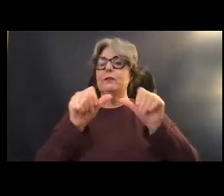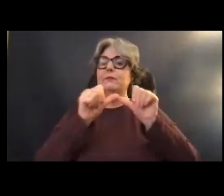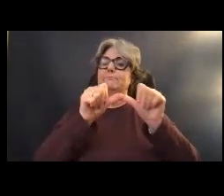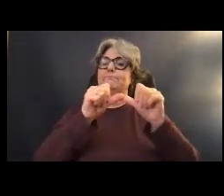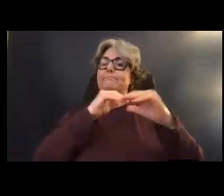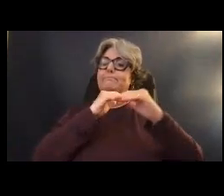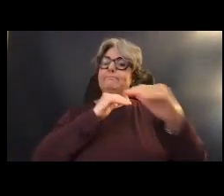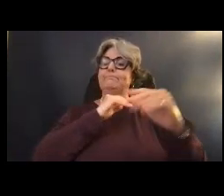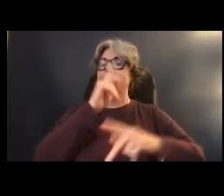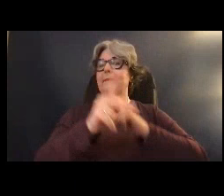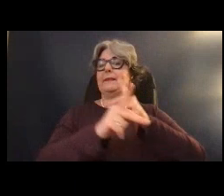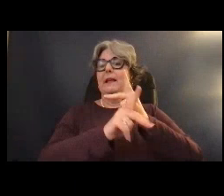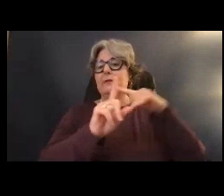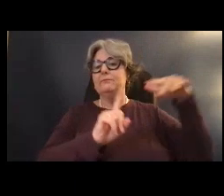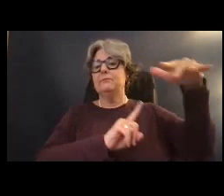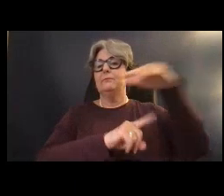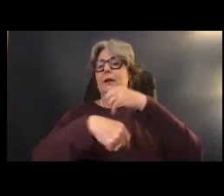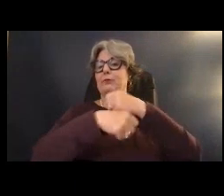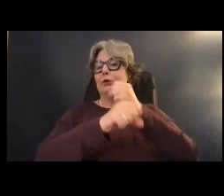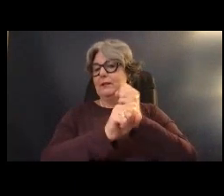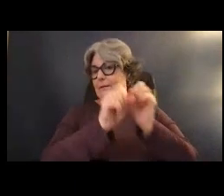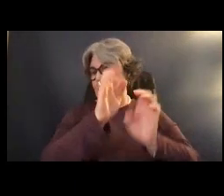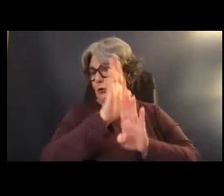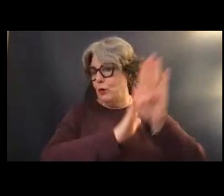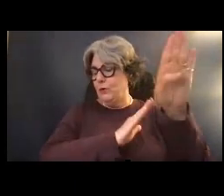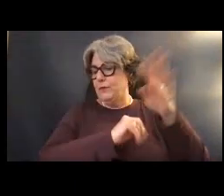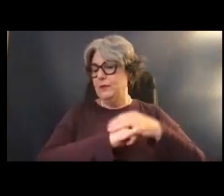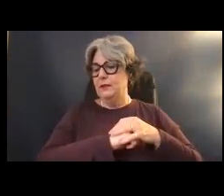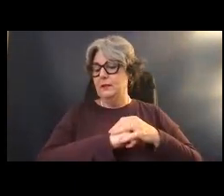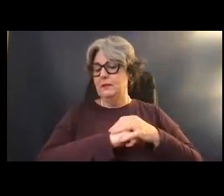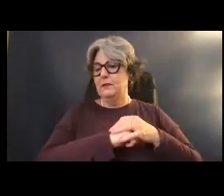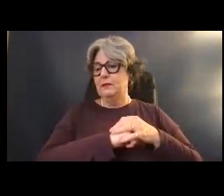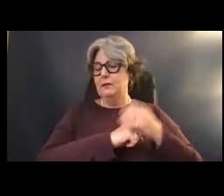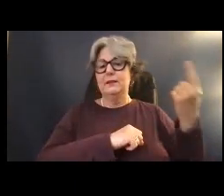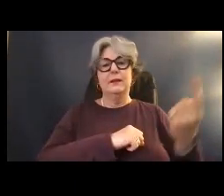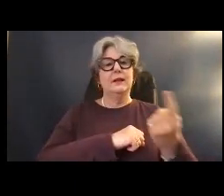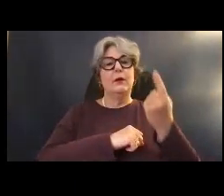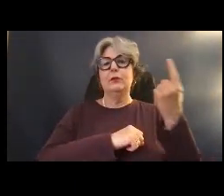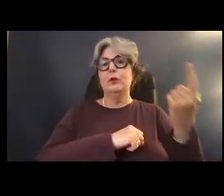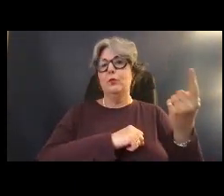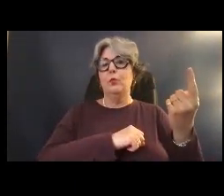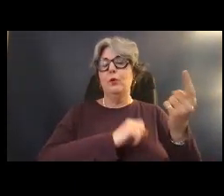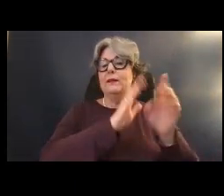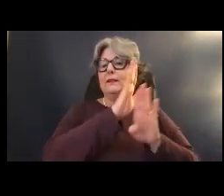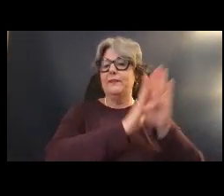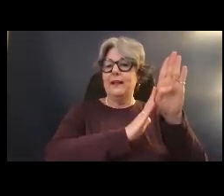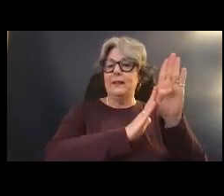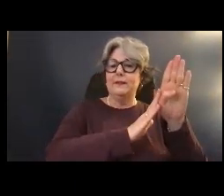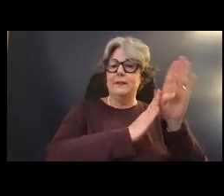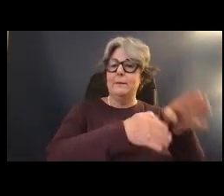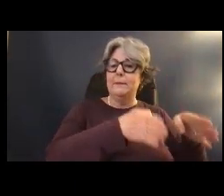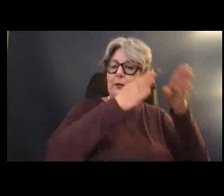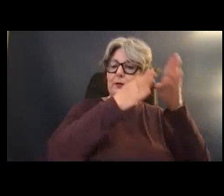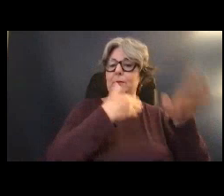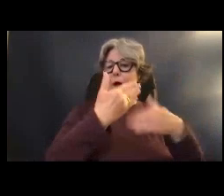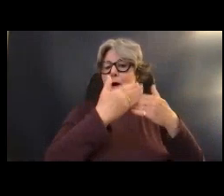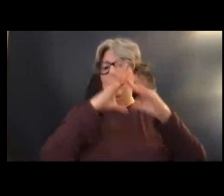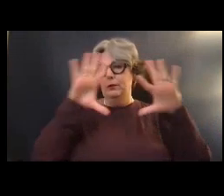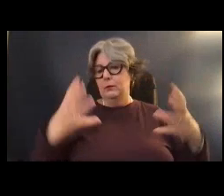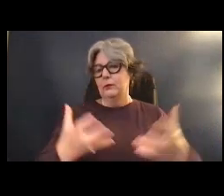sustainable nature of productivity growth and not just looking at one of the developed sustainable pillars.